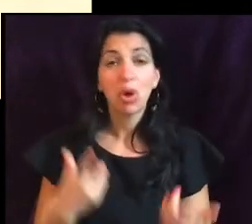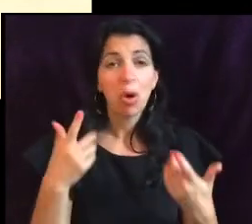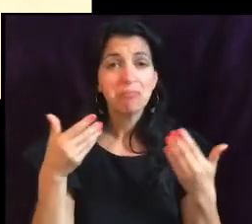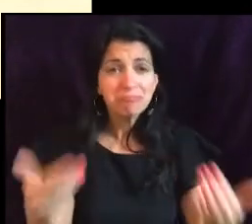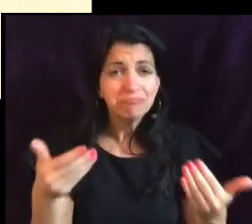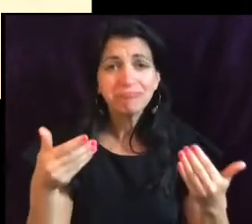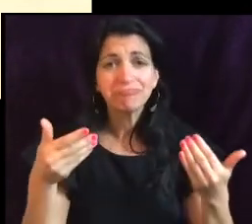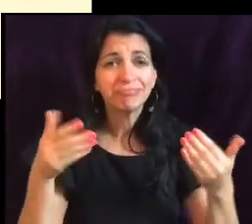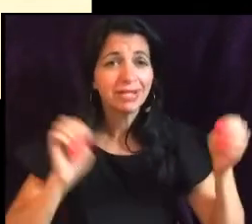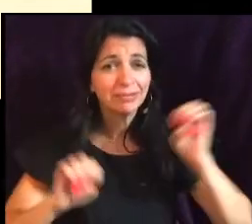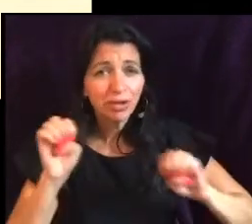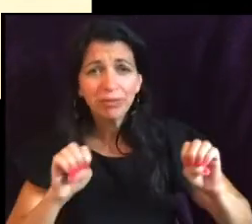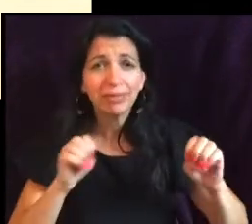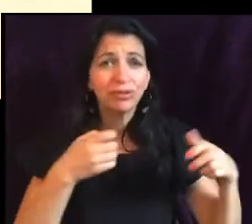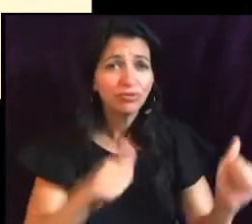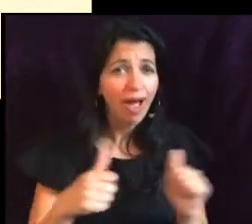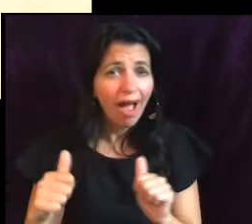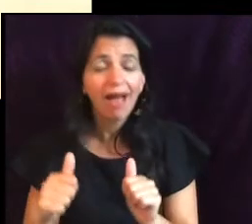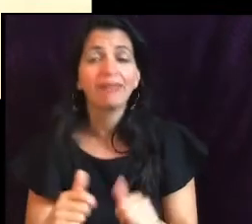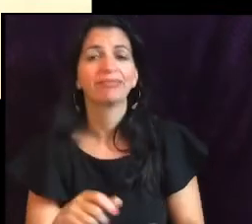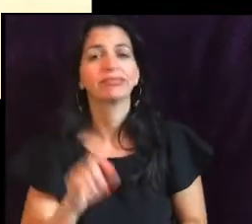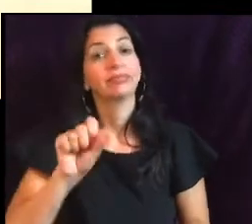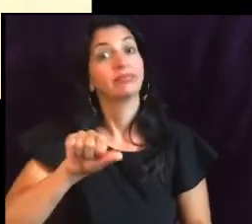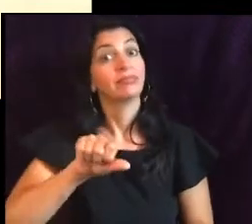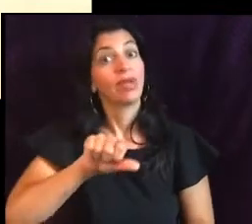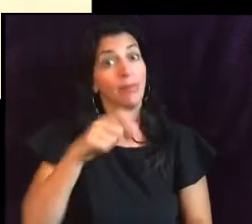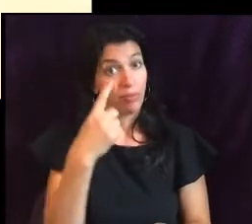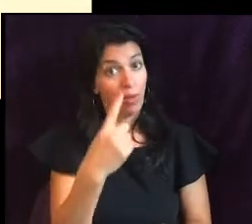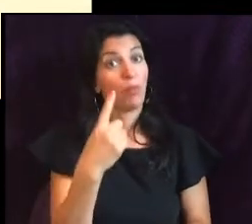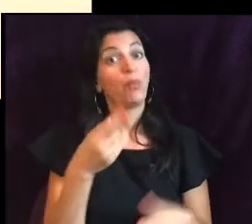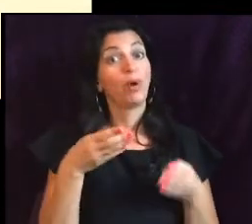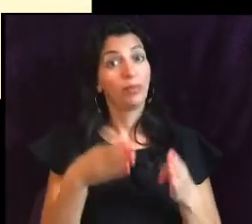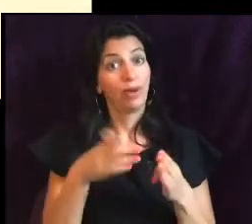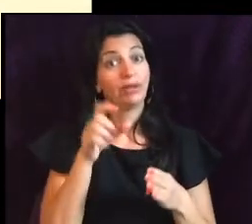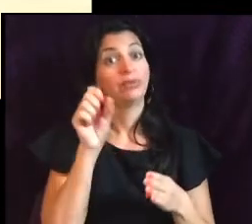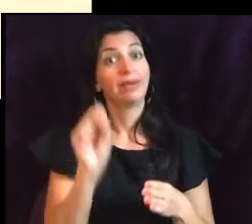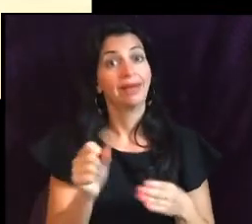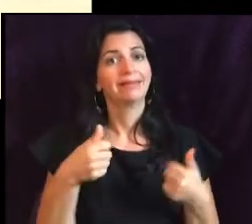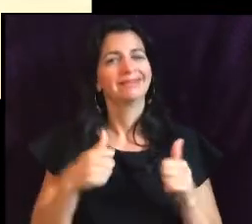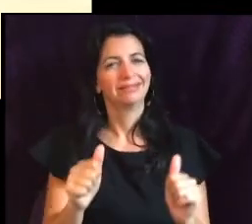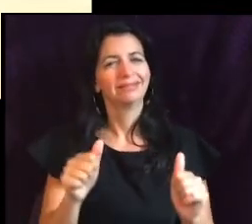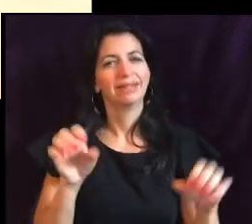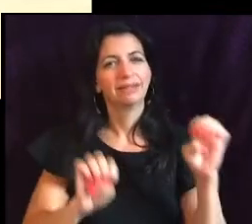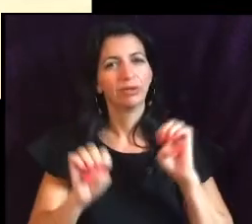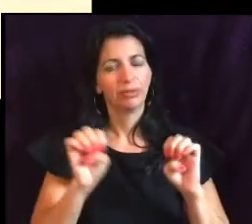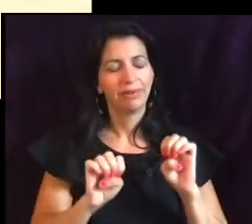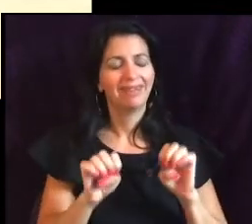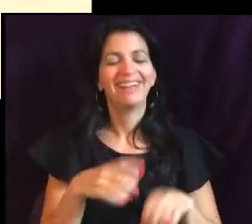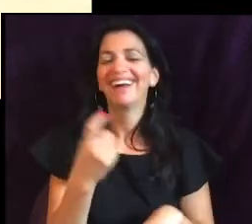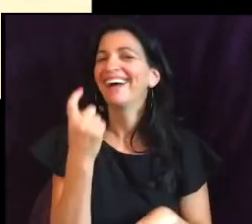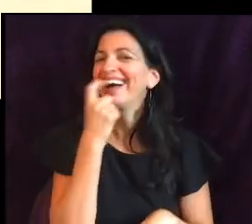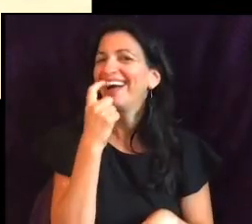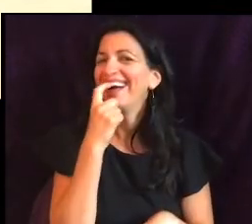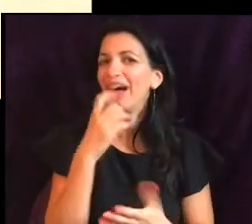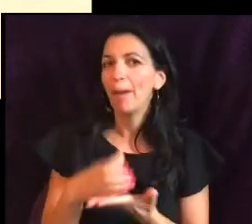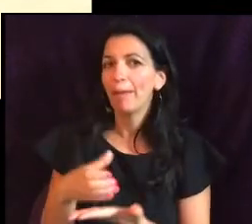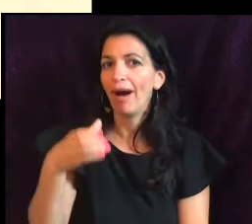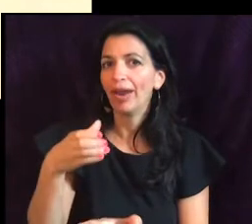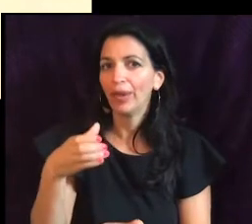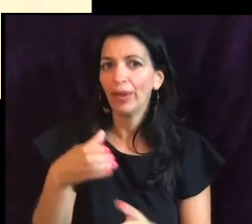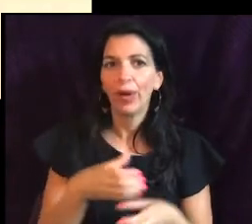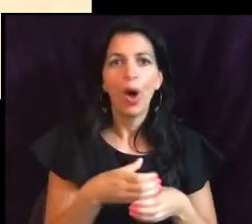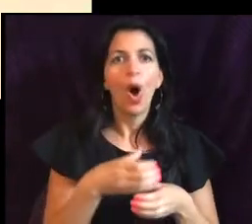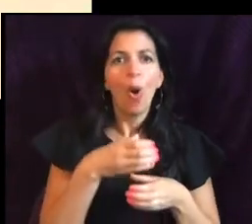So just experiment. One way to experiment also is to blow into a regular glass bottle too. That's a lot of